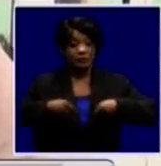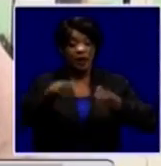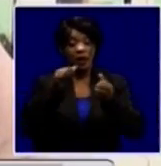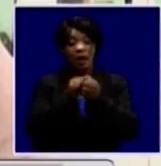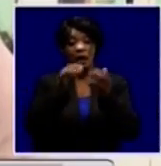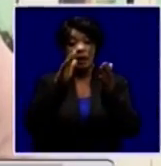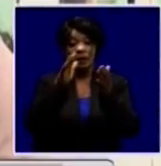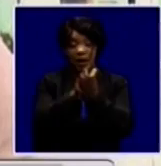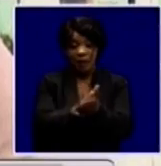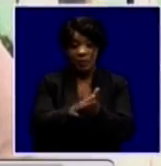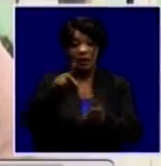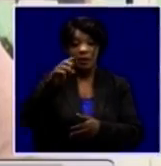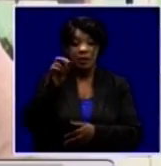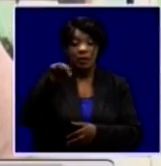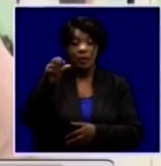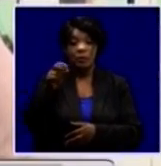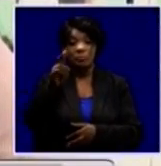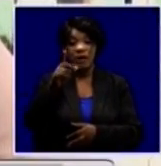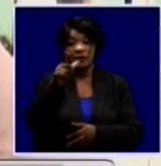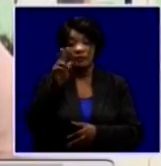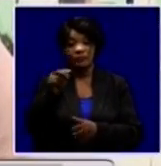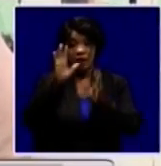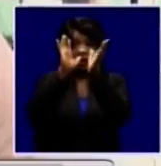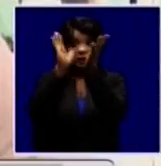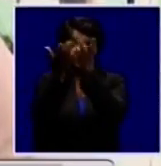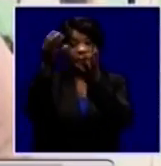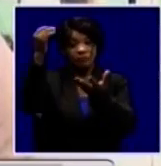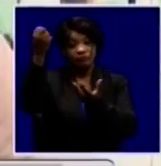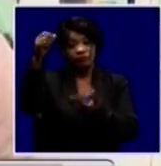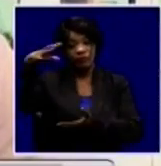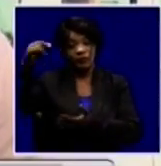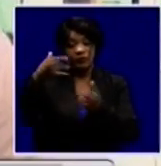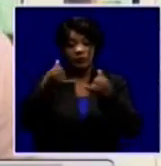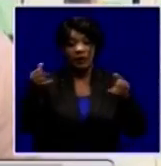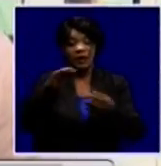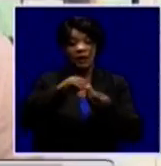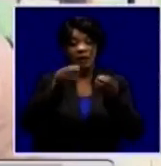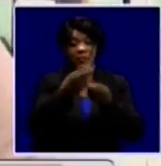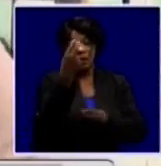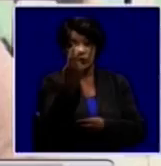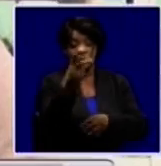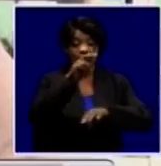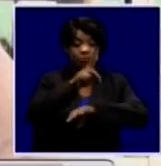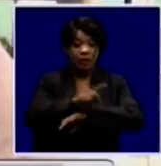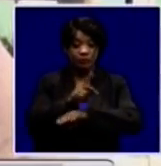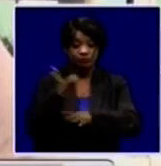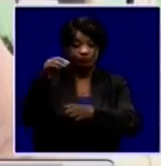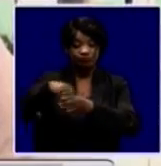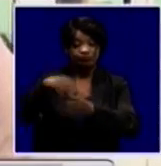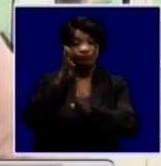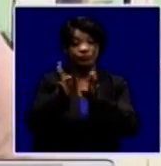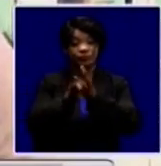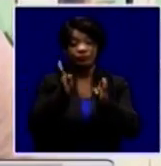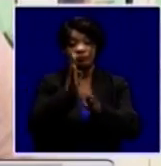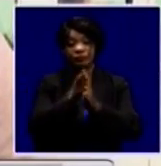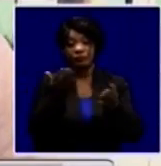Pensulo 330 kV transmission line, line number 2 project, which involves the construction of